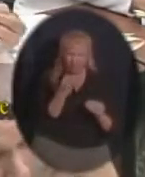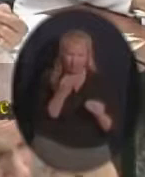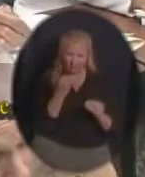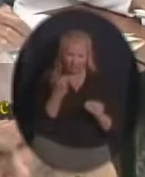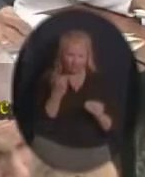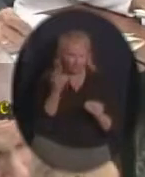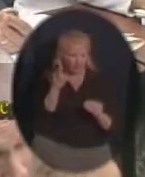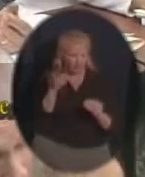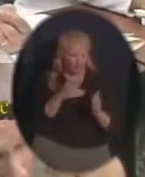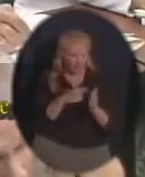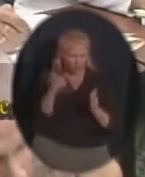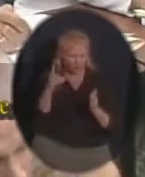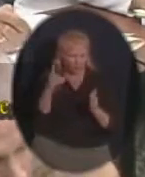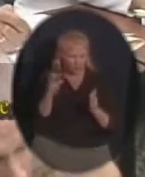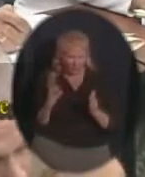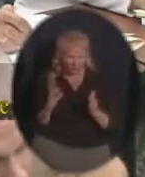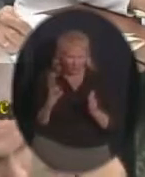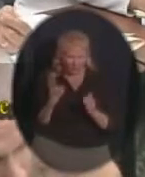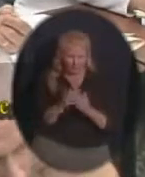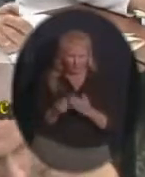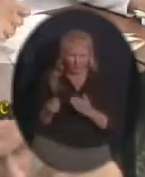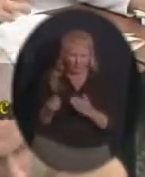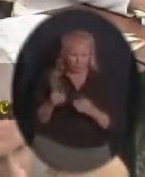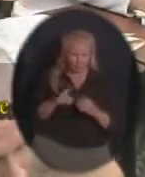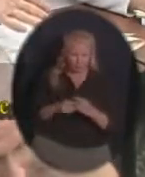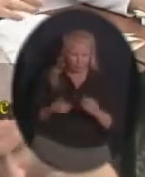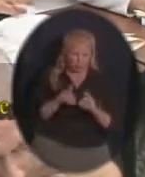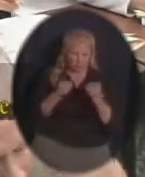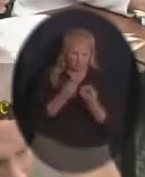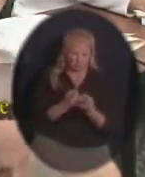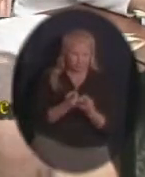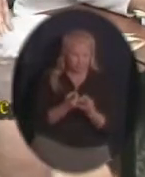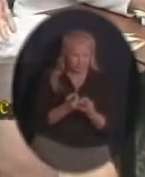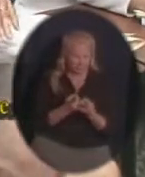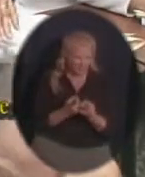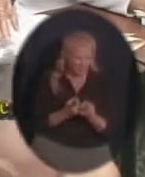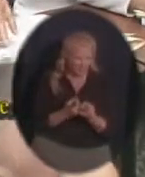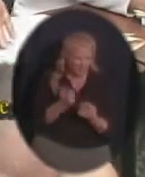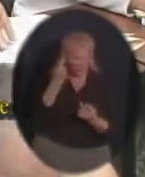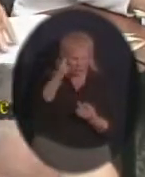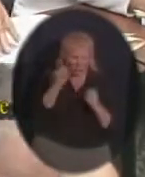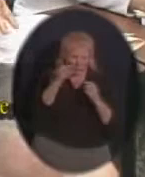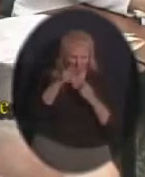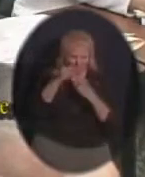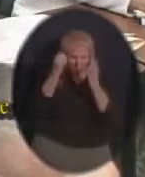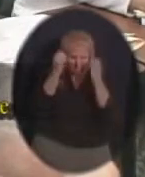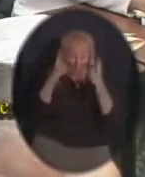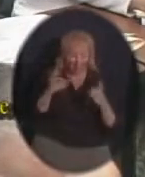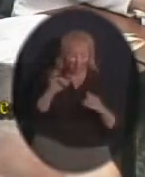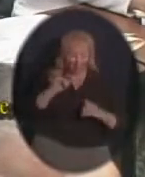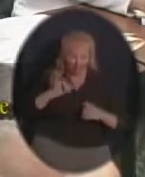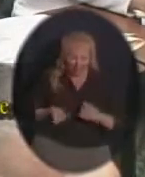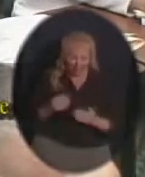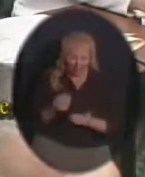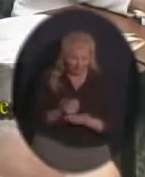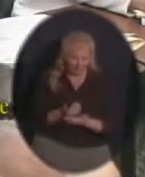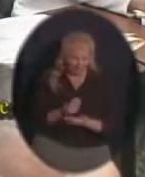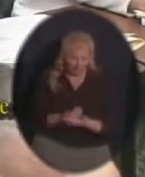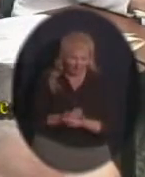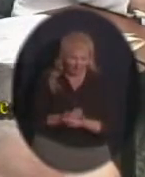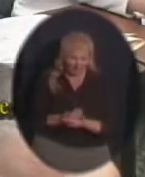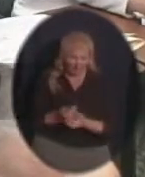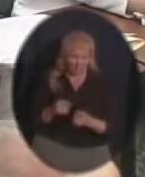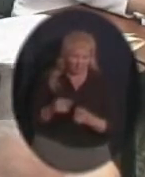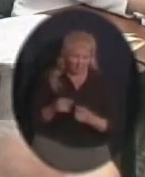per instructional teacher in special education. That additional amount, which is coming to the Olathe district